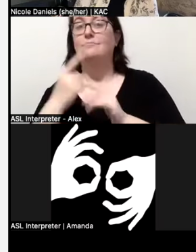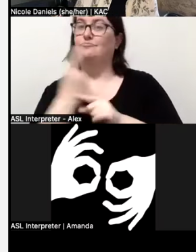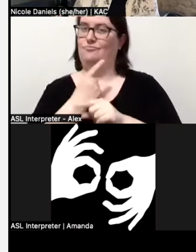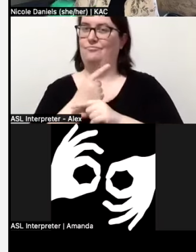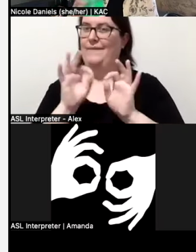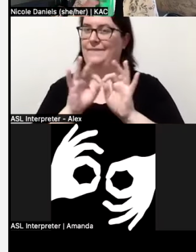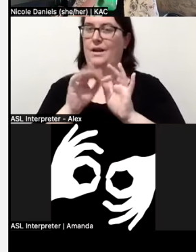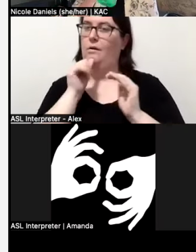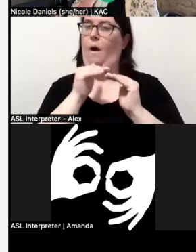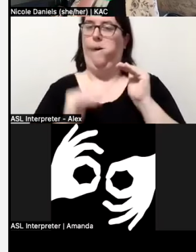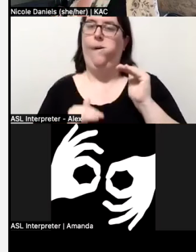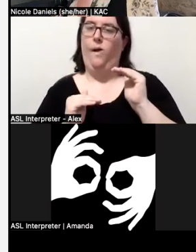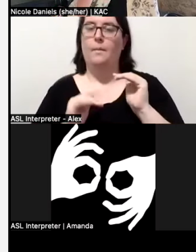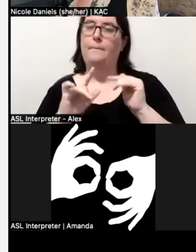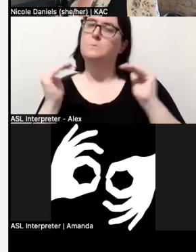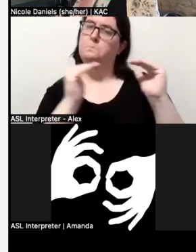minimum.